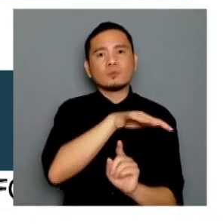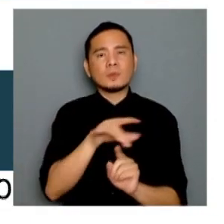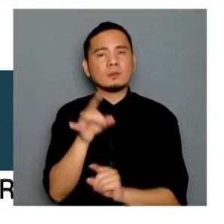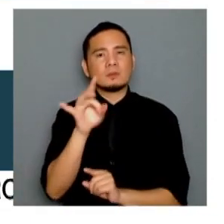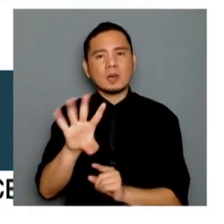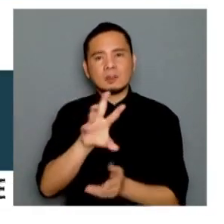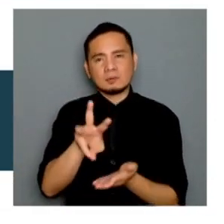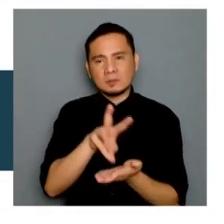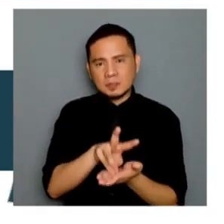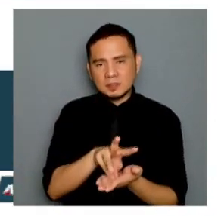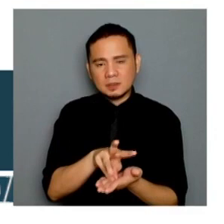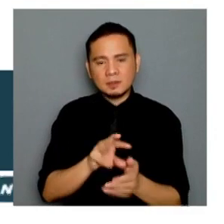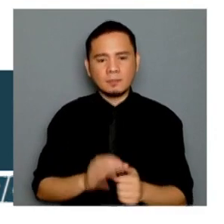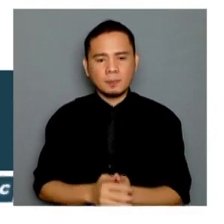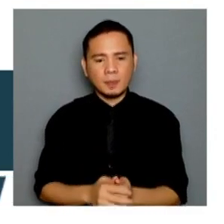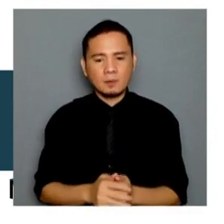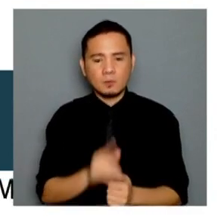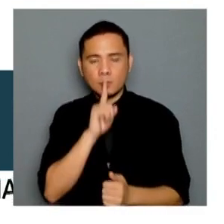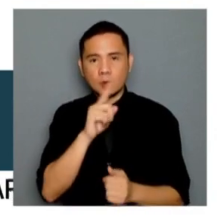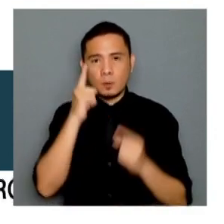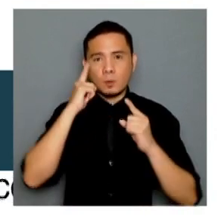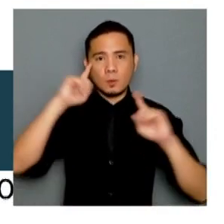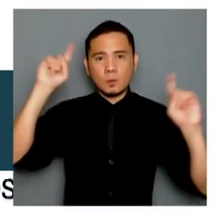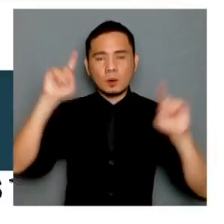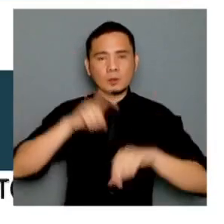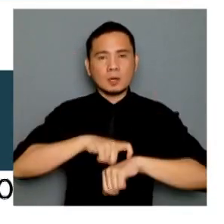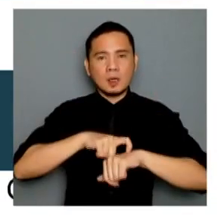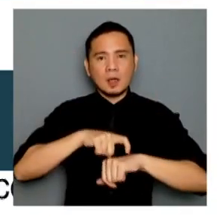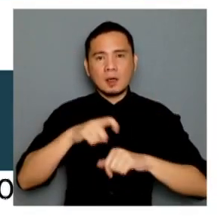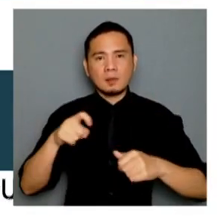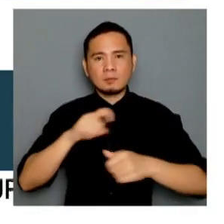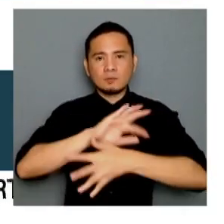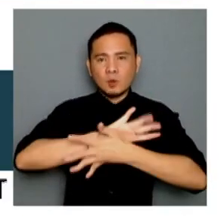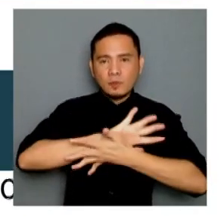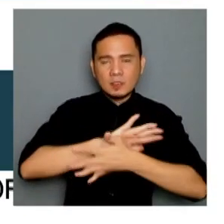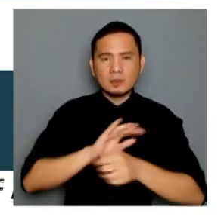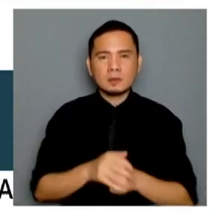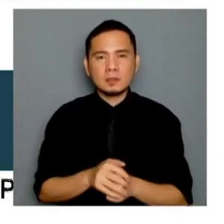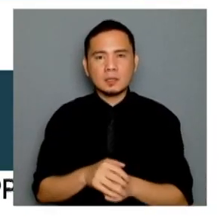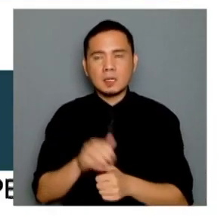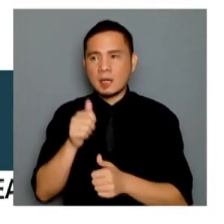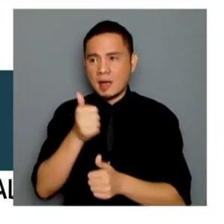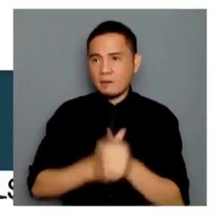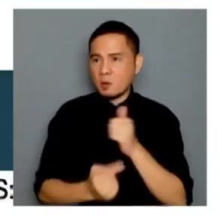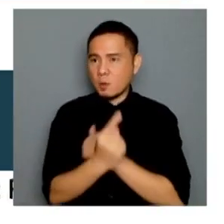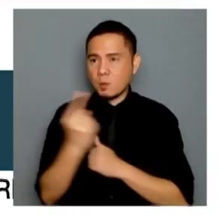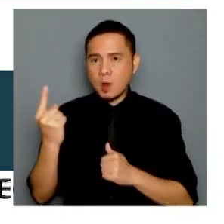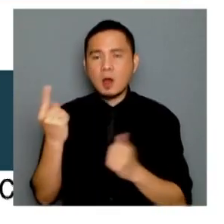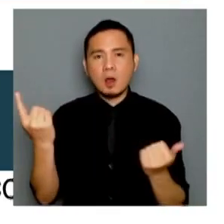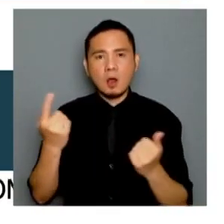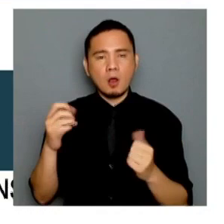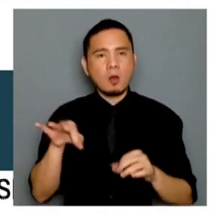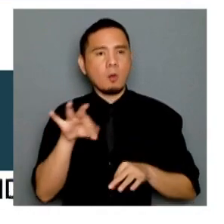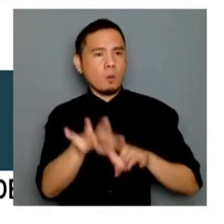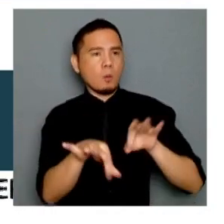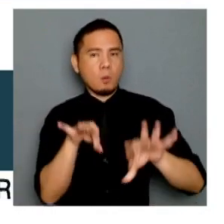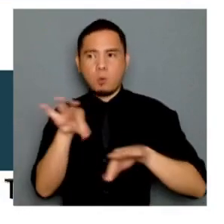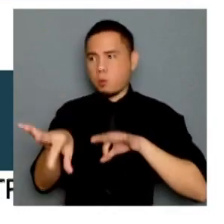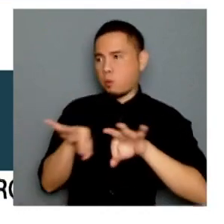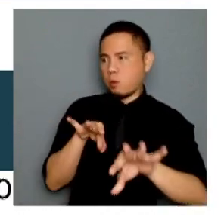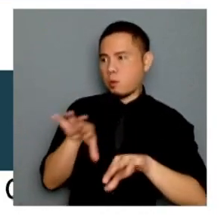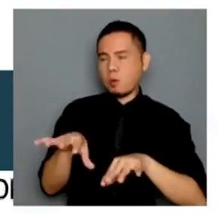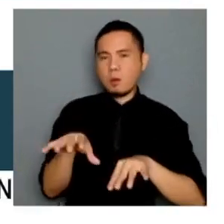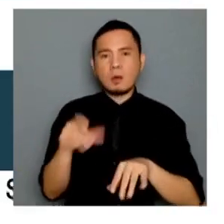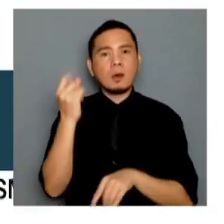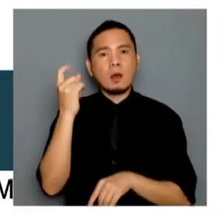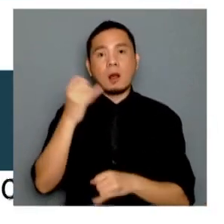worked well during the pandemic. Everyone was able to voice out his or her opinion, but at the end of the day, there was always one decision.